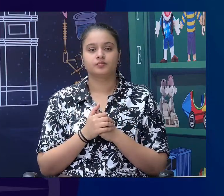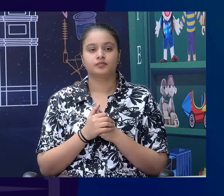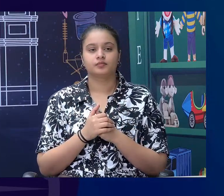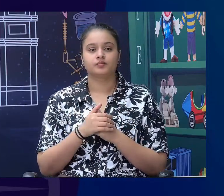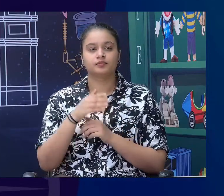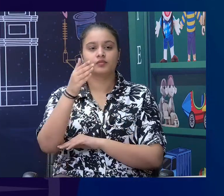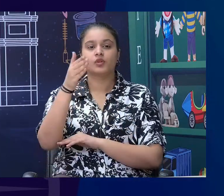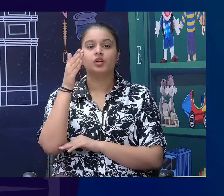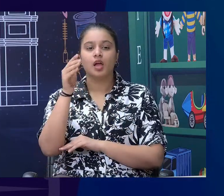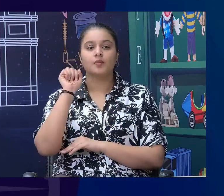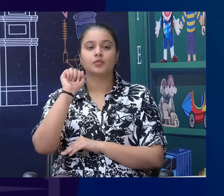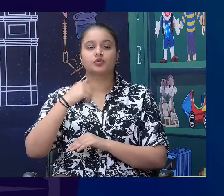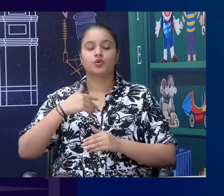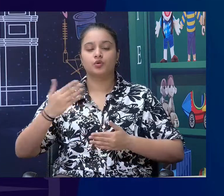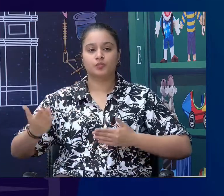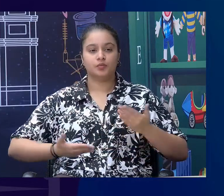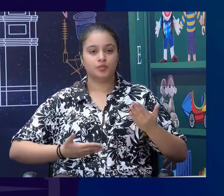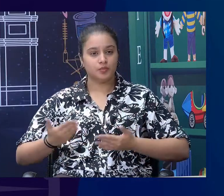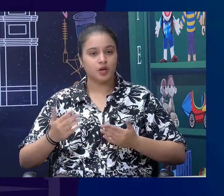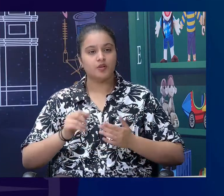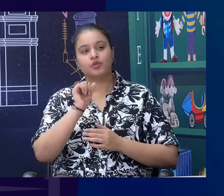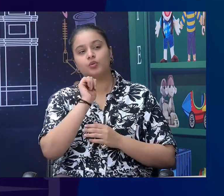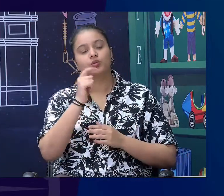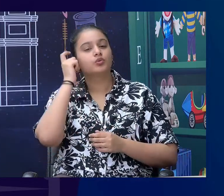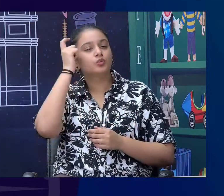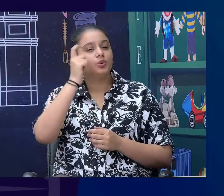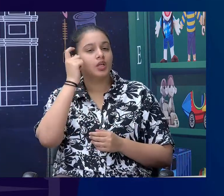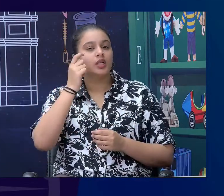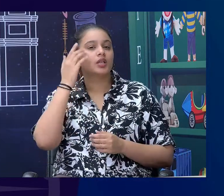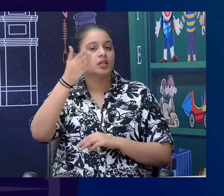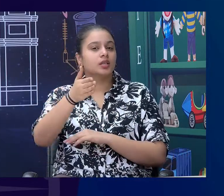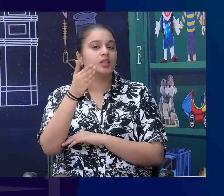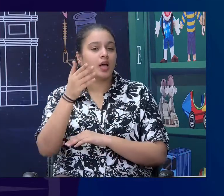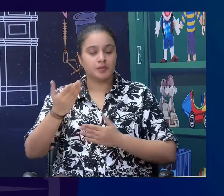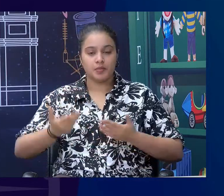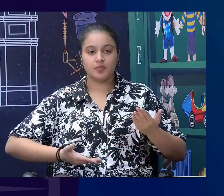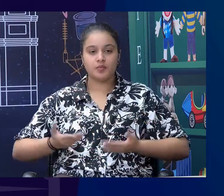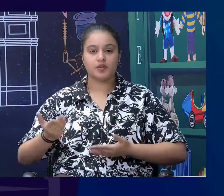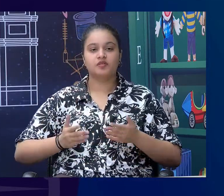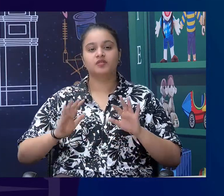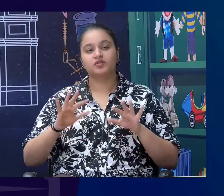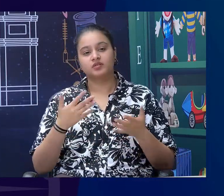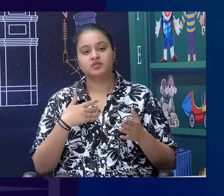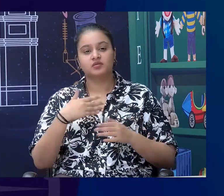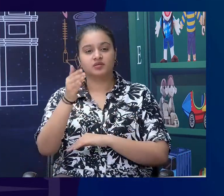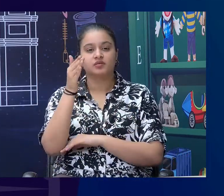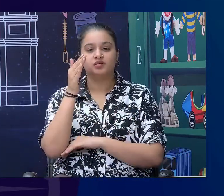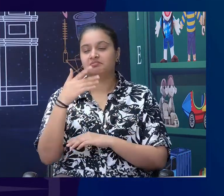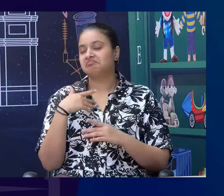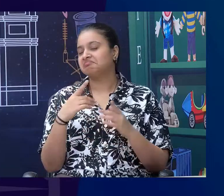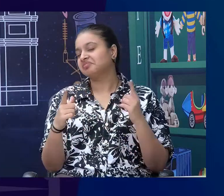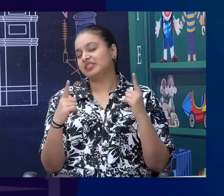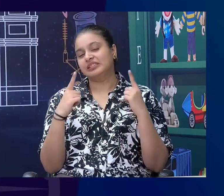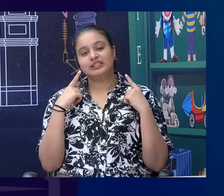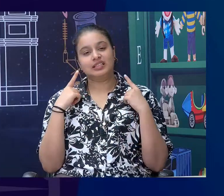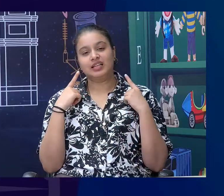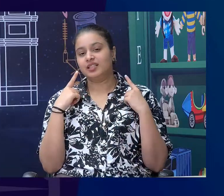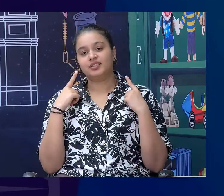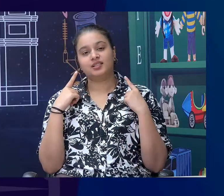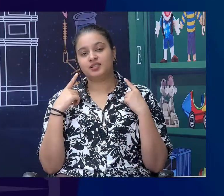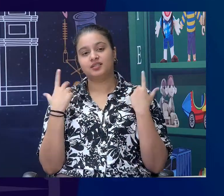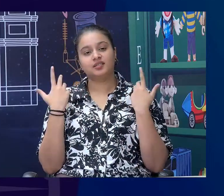the camel's behavior. Okay, you tell me, what do you think of camel's behavior? I think Camel was just lazing around. He